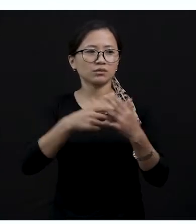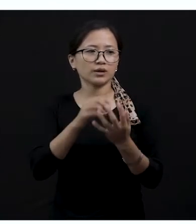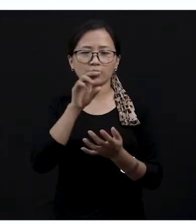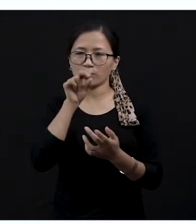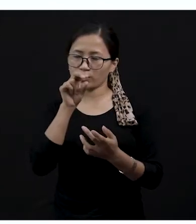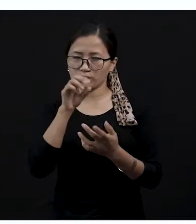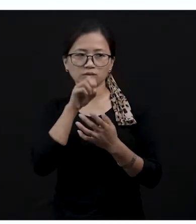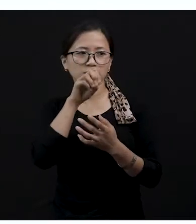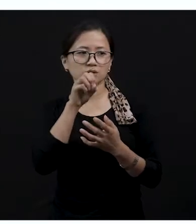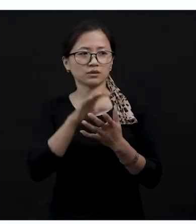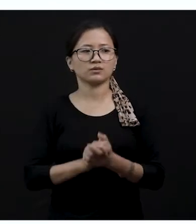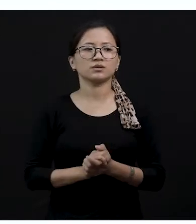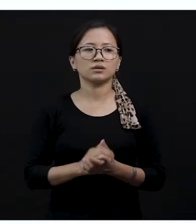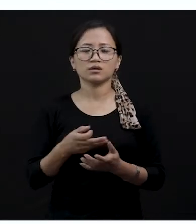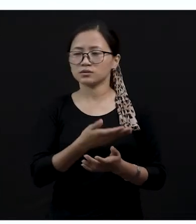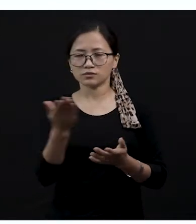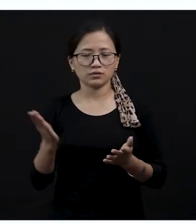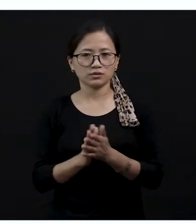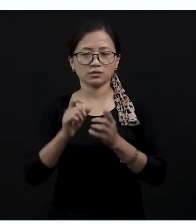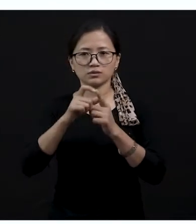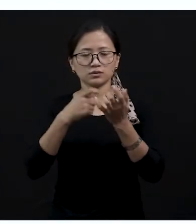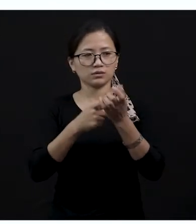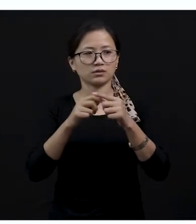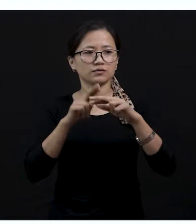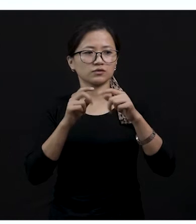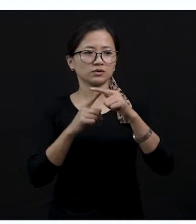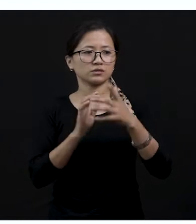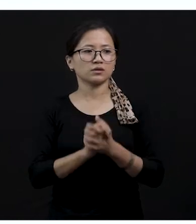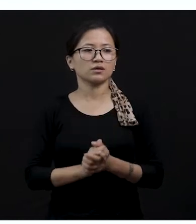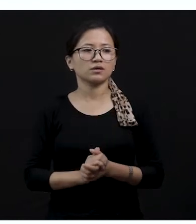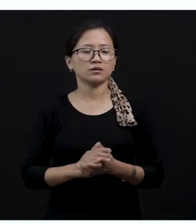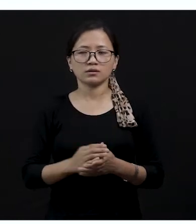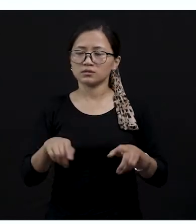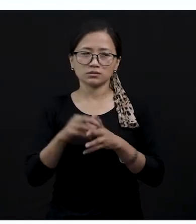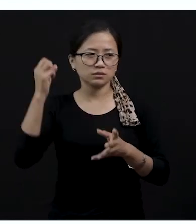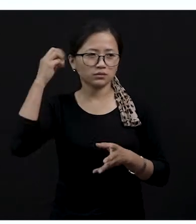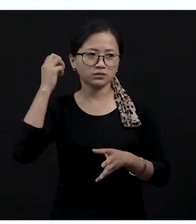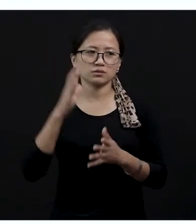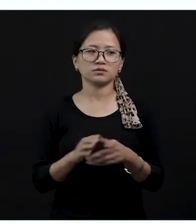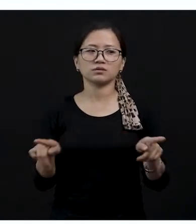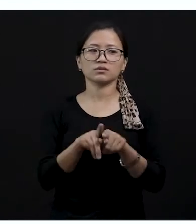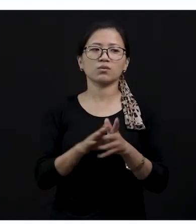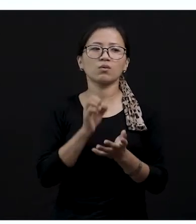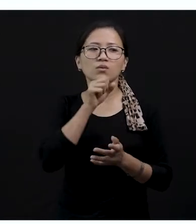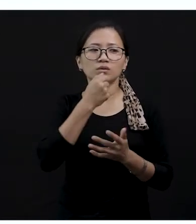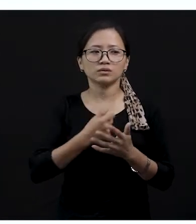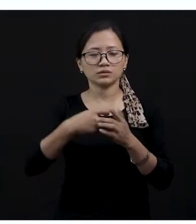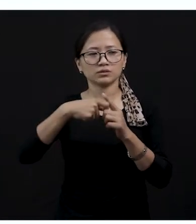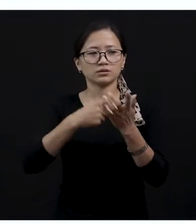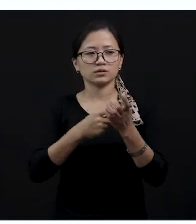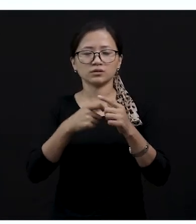all quacked as if they were stuffed, and it sounded as if the